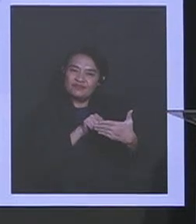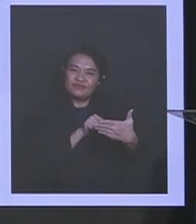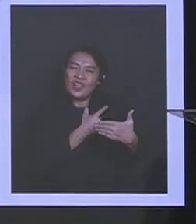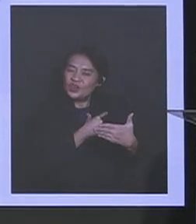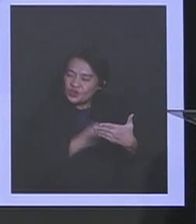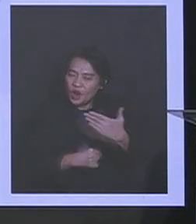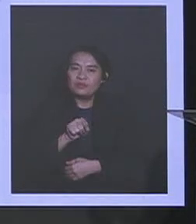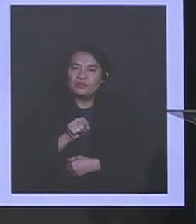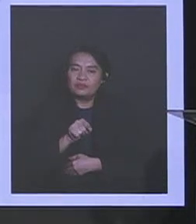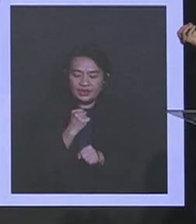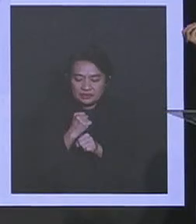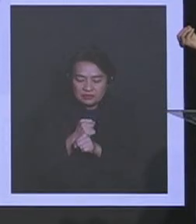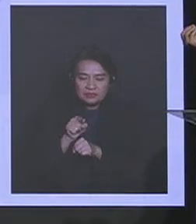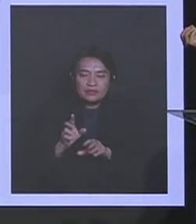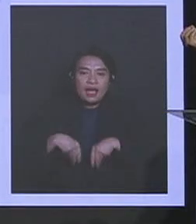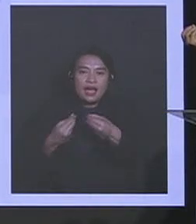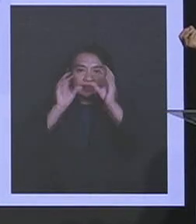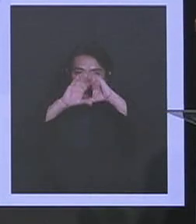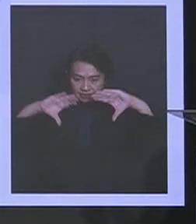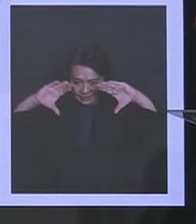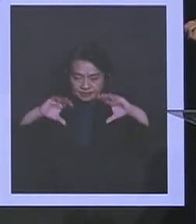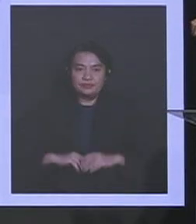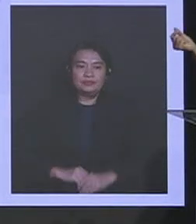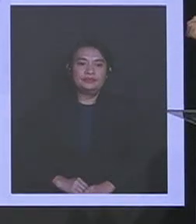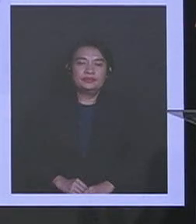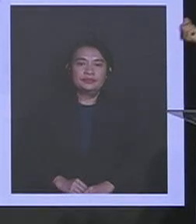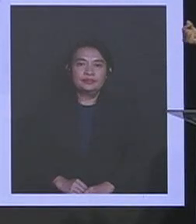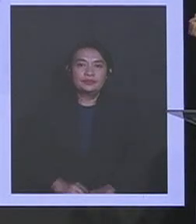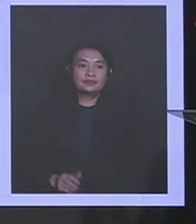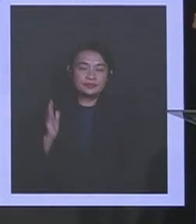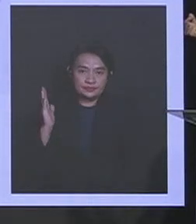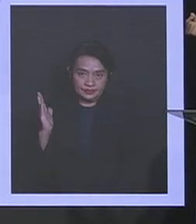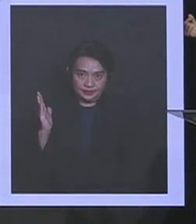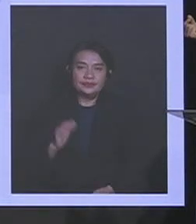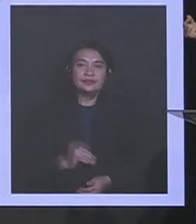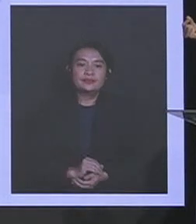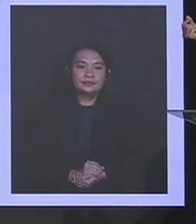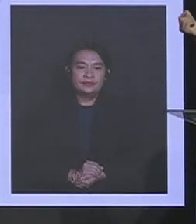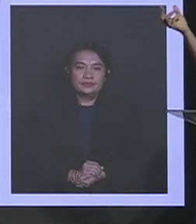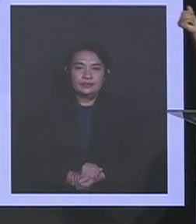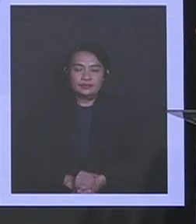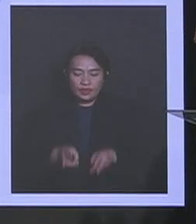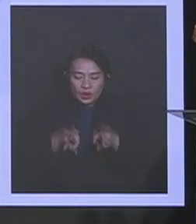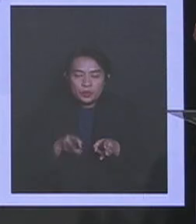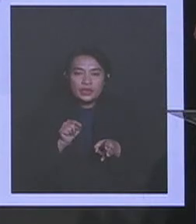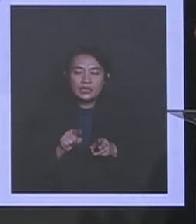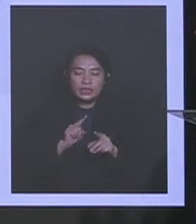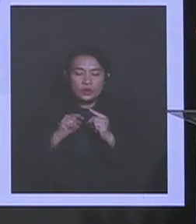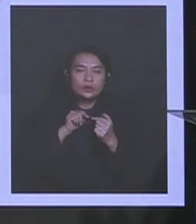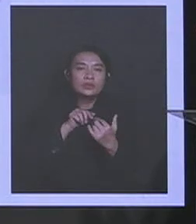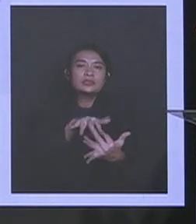But what we found is that the sketch was an incredibly powerful way to communicate to the public,